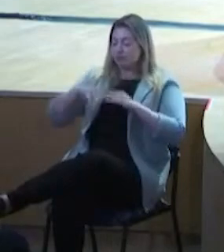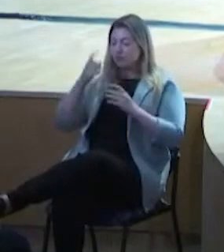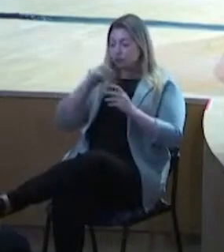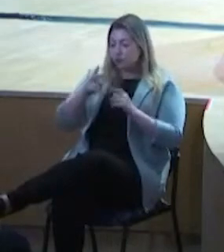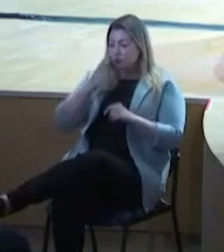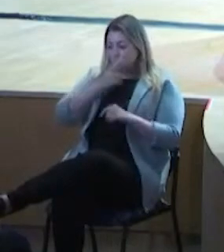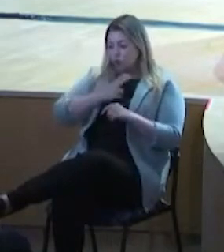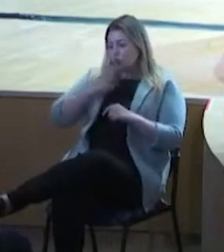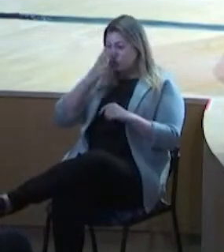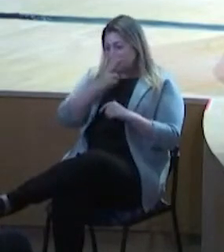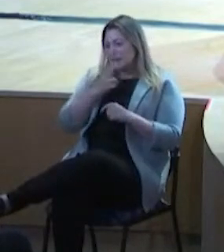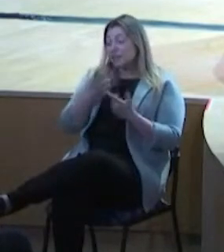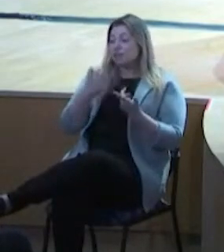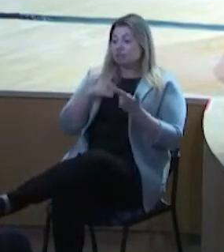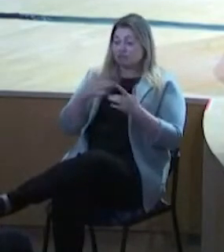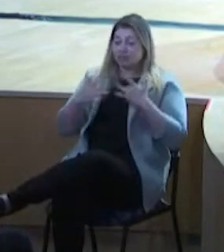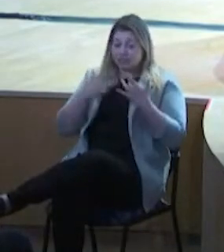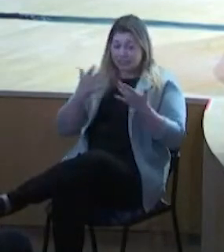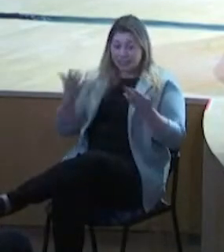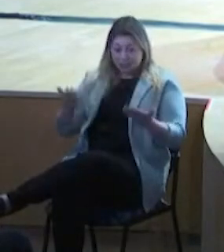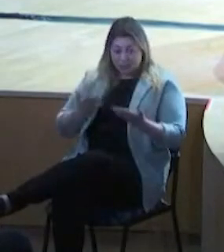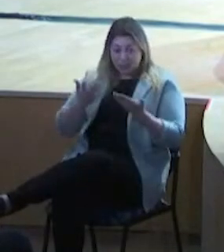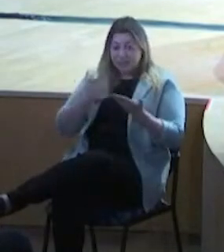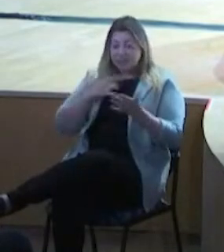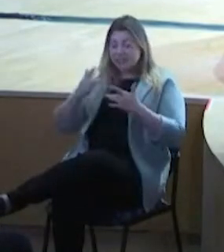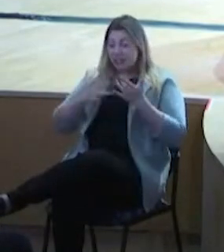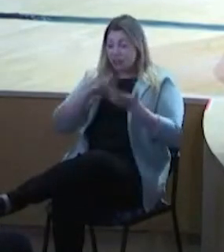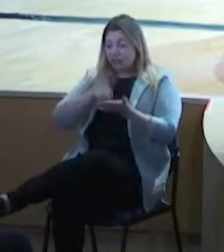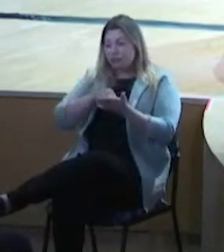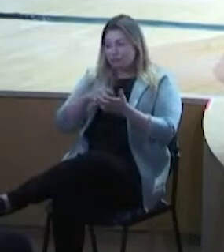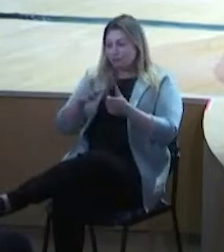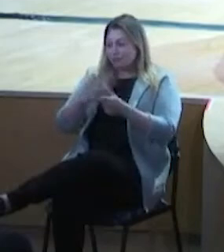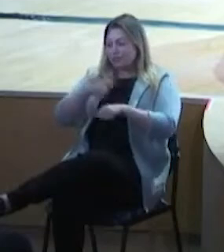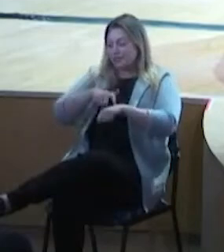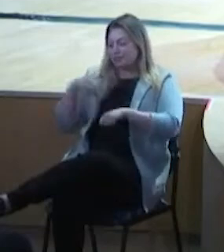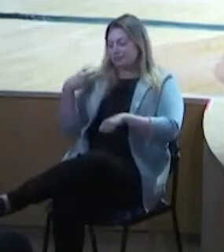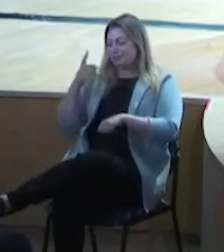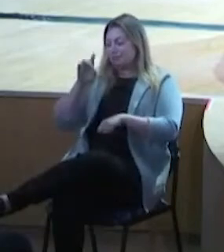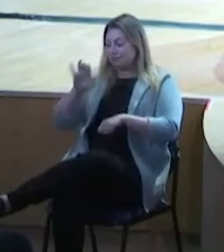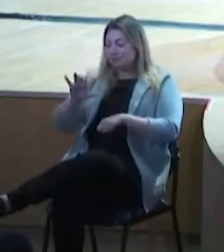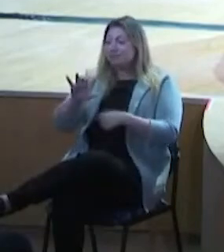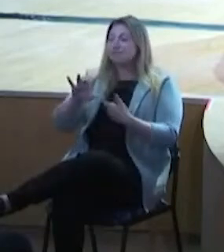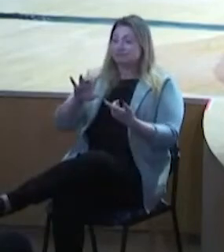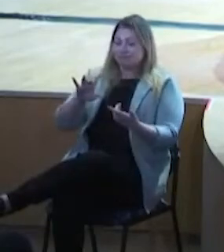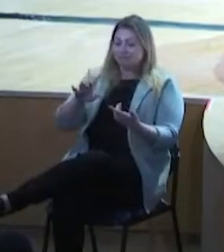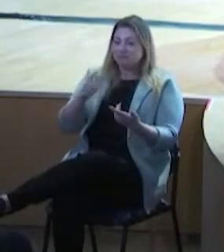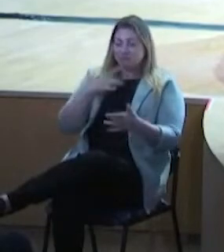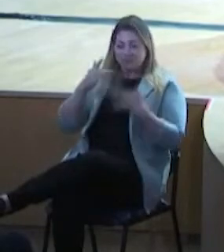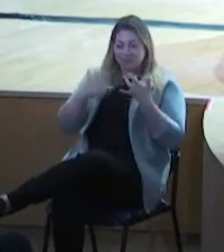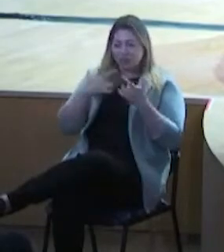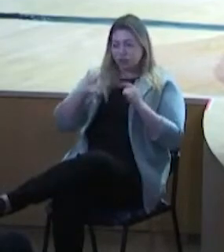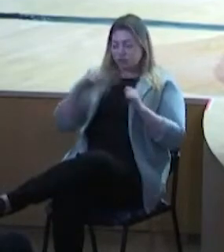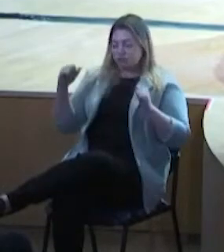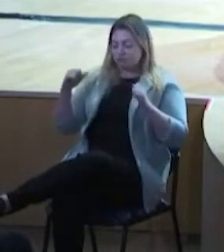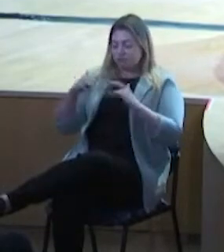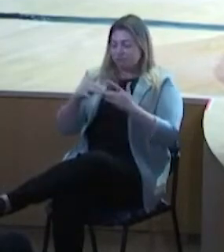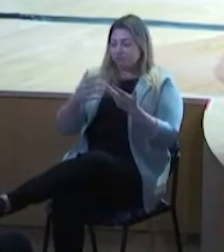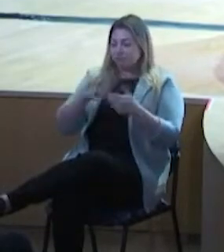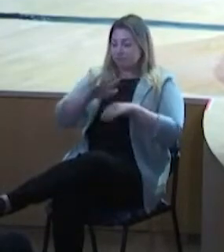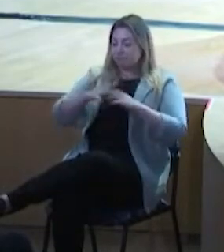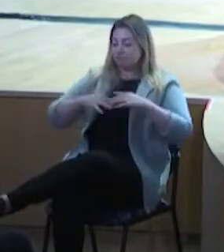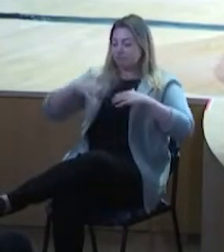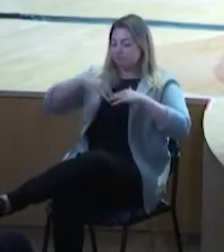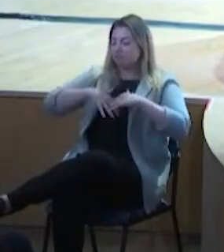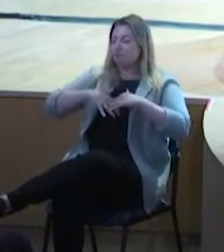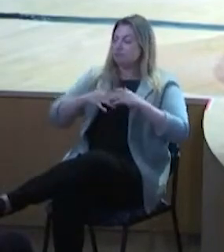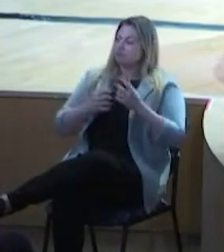I'm really excited to be here. I'm happy to learn, and this is our first time to DC, and I'm glad that we're kind of getting together as Native people and